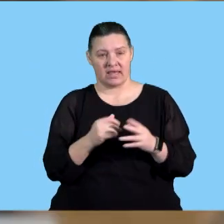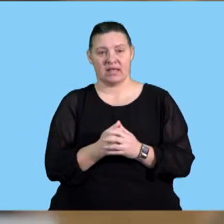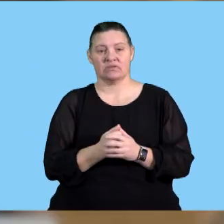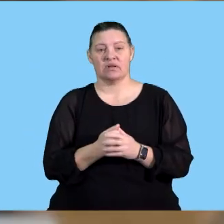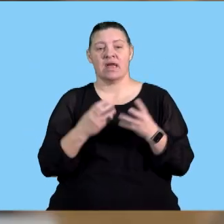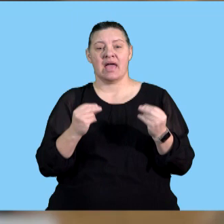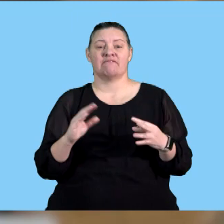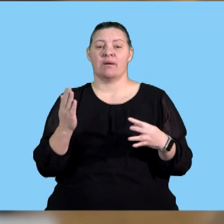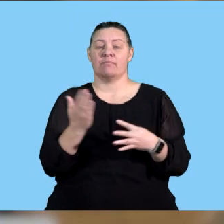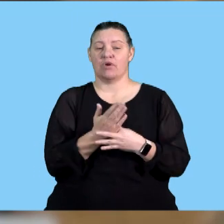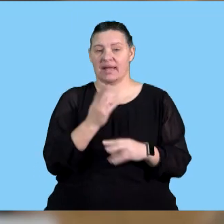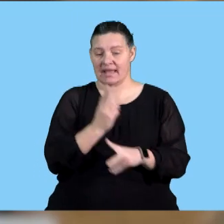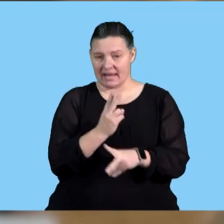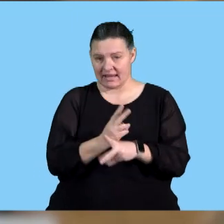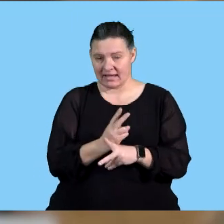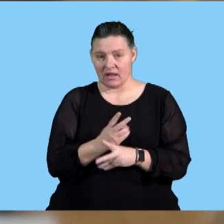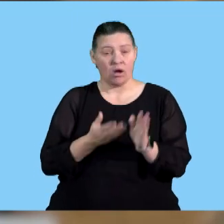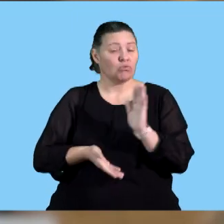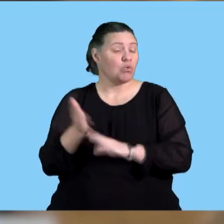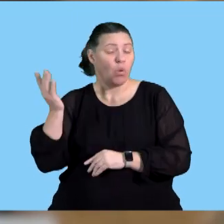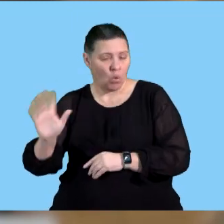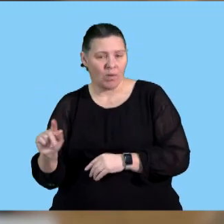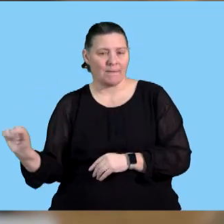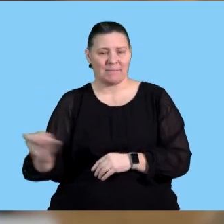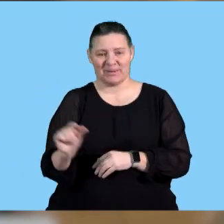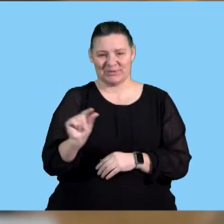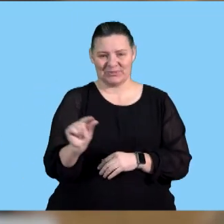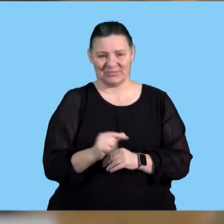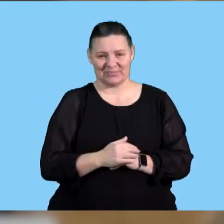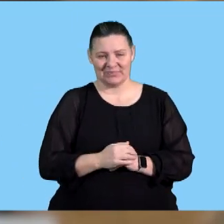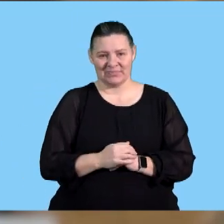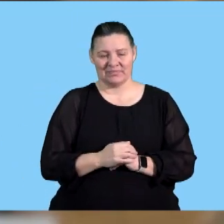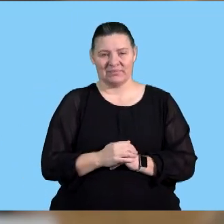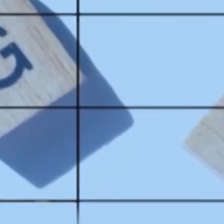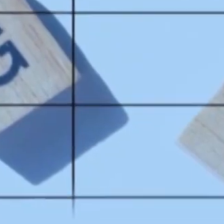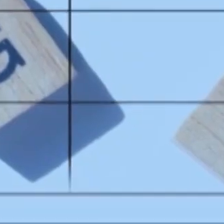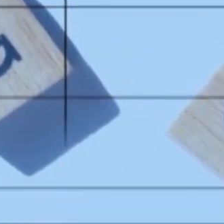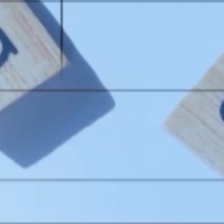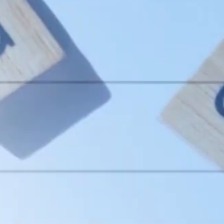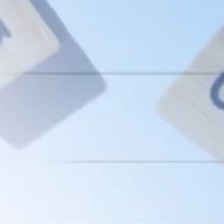Okay, so now we are going to take a quick ad break. Don't go anywhere. We will be right back.